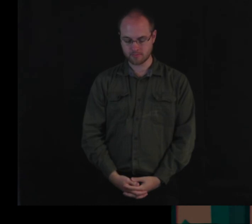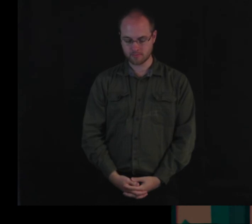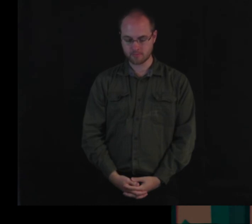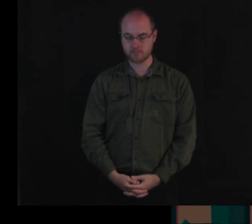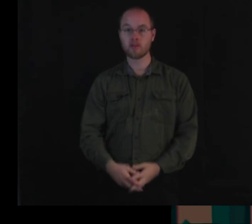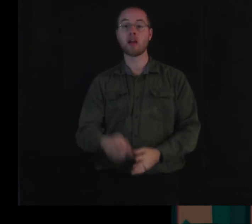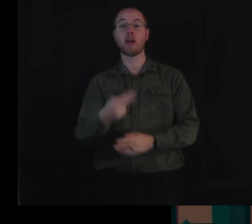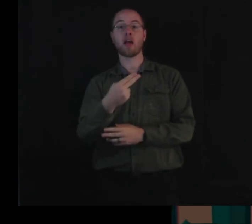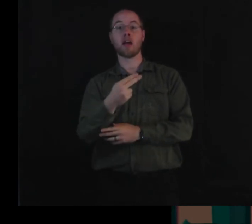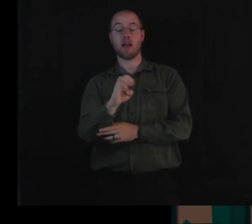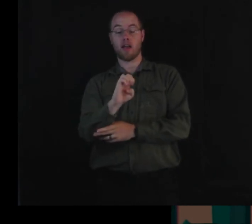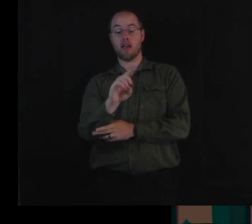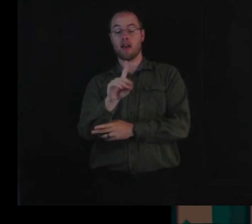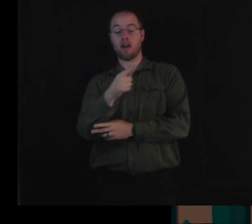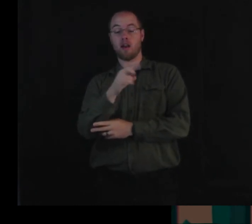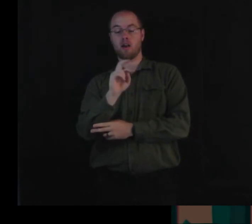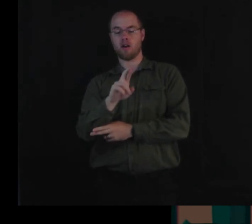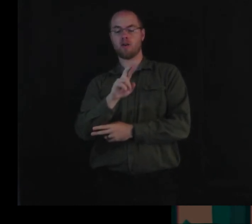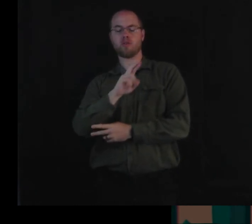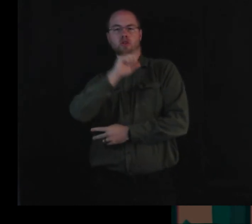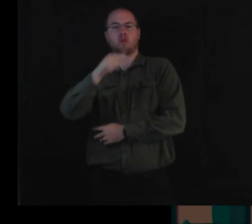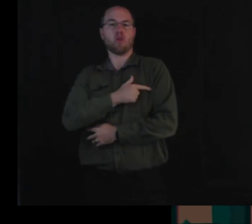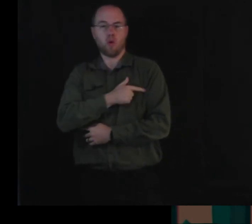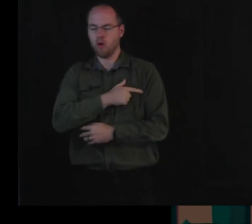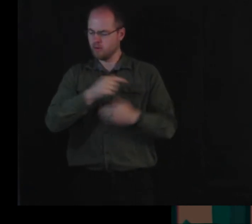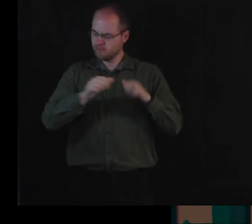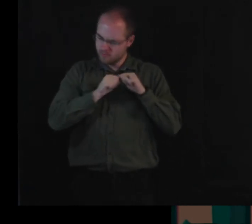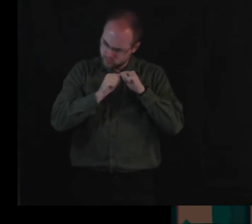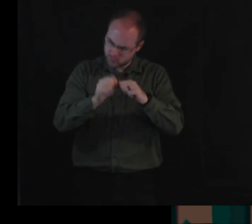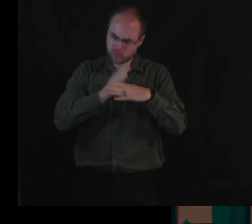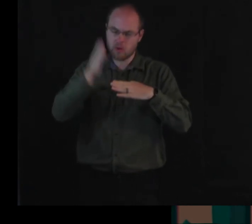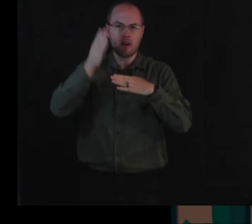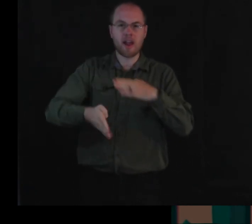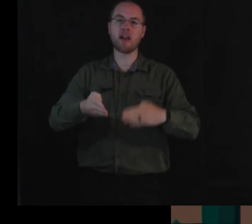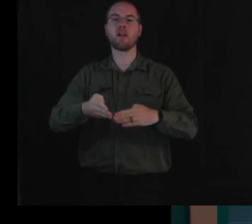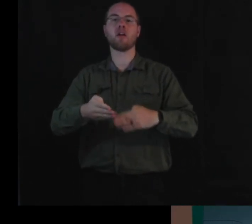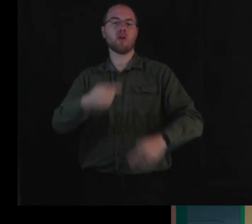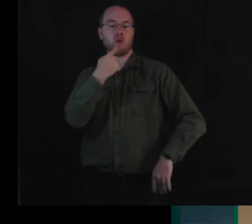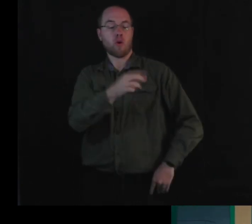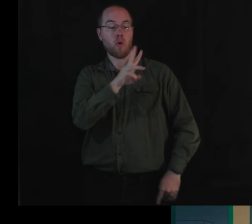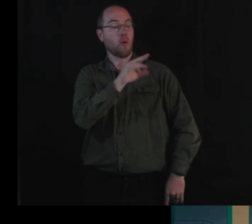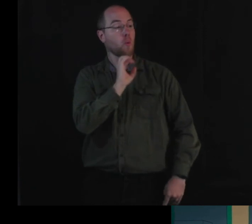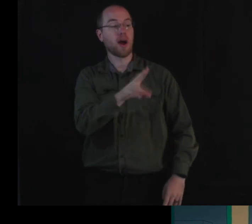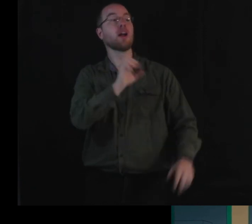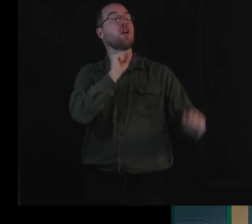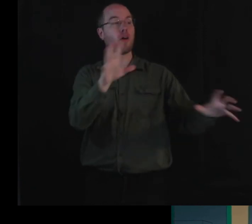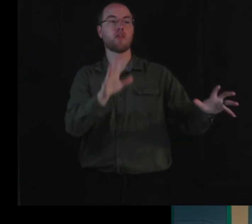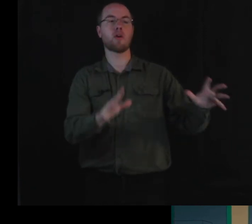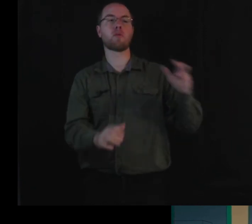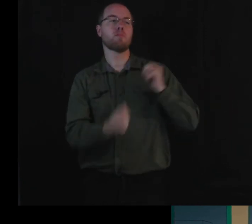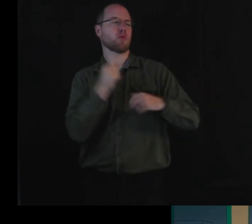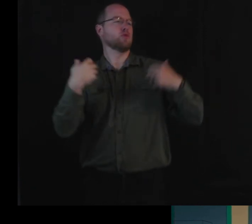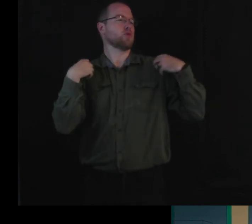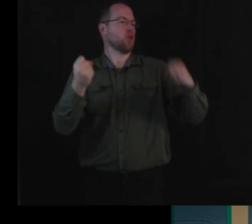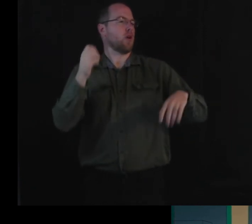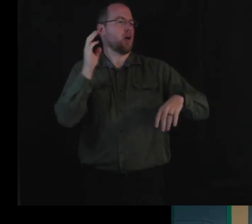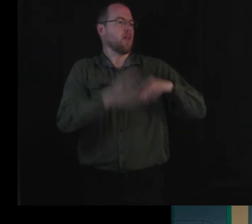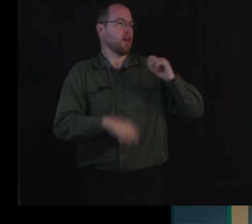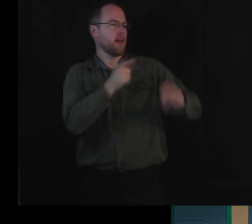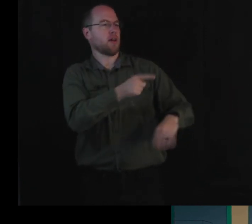Edgar was loyal to the end. He told Wick nothing. A stronger man than many would be in